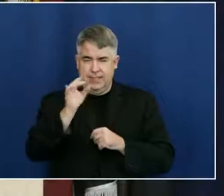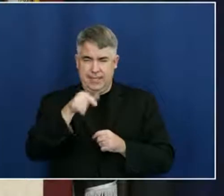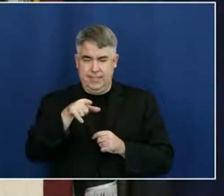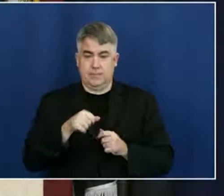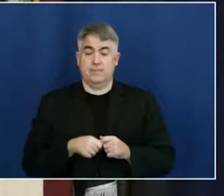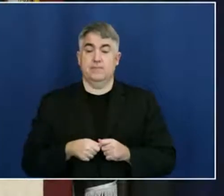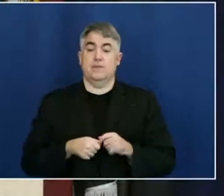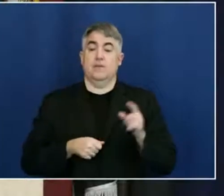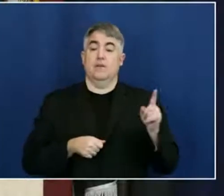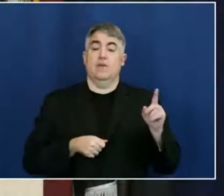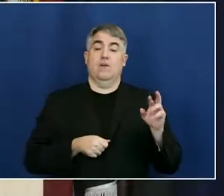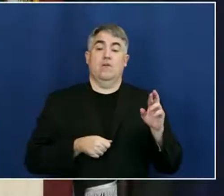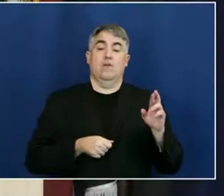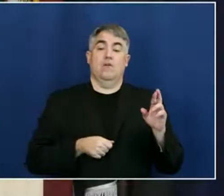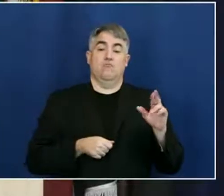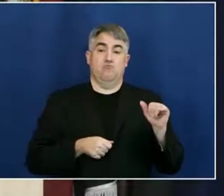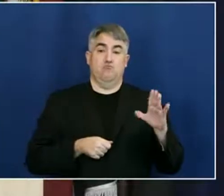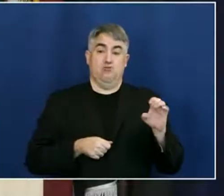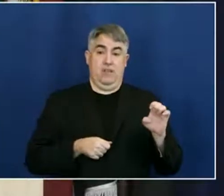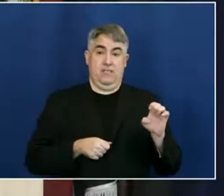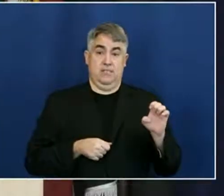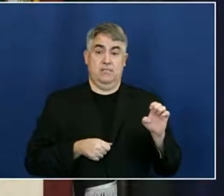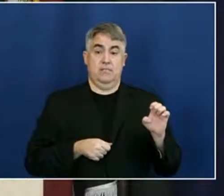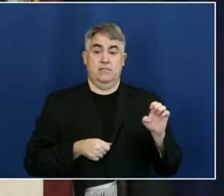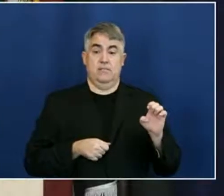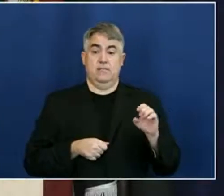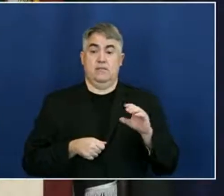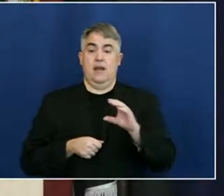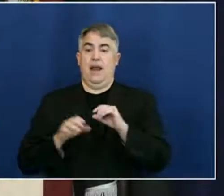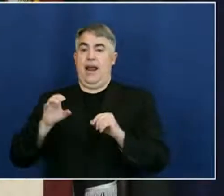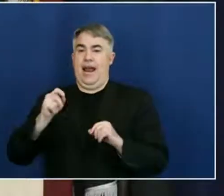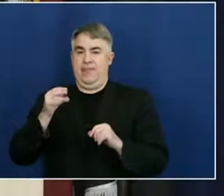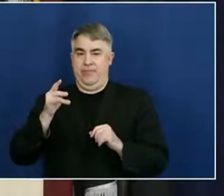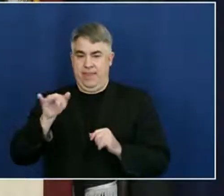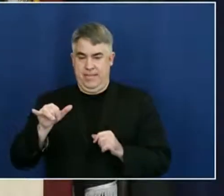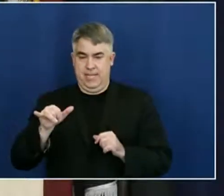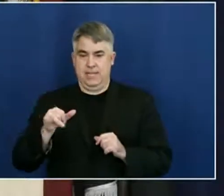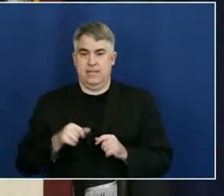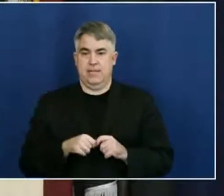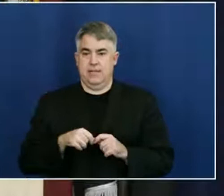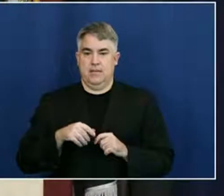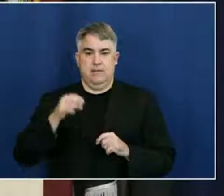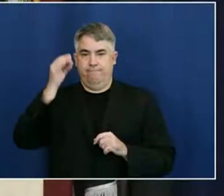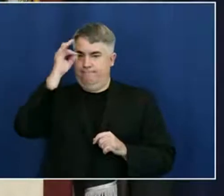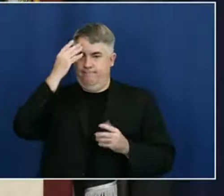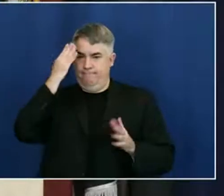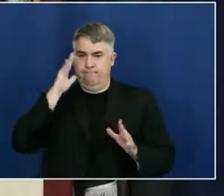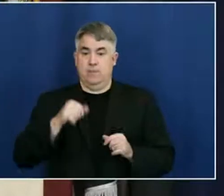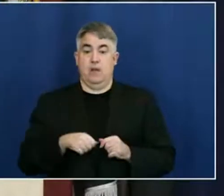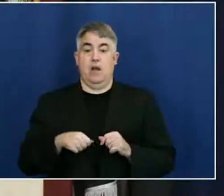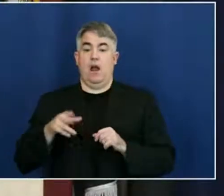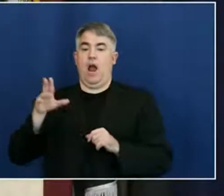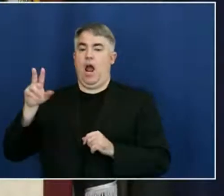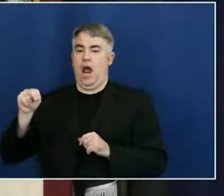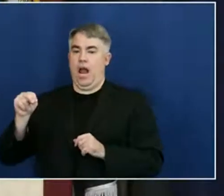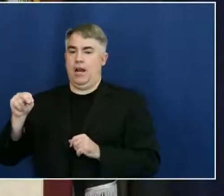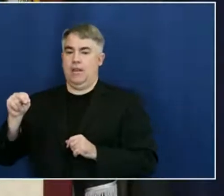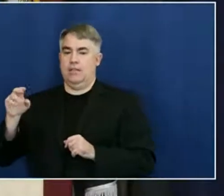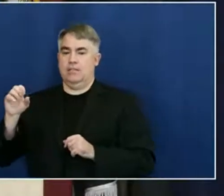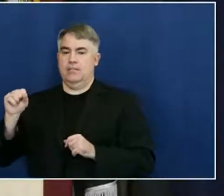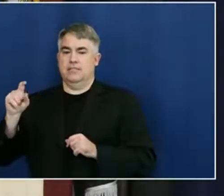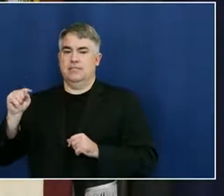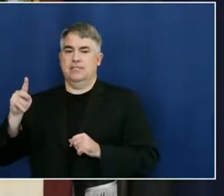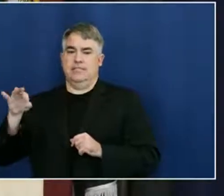race and ethnicity unknown, and then the not stated. As best we can tell, there's just a significant number of people who are choosing not to check a